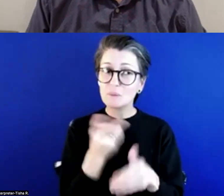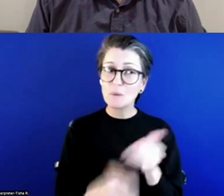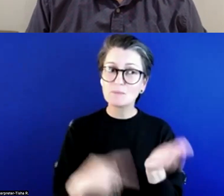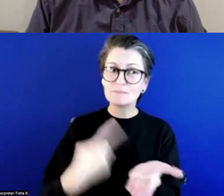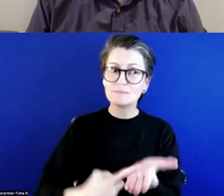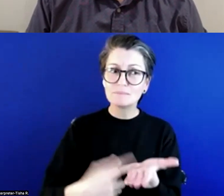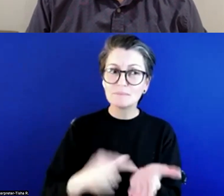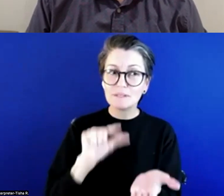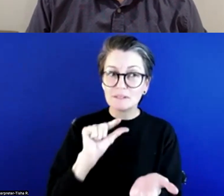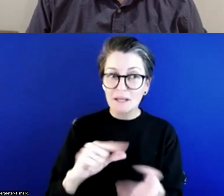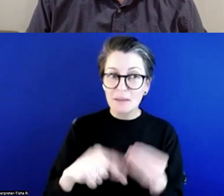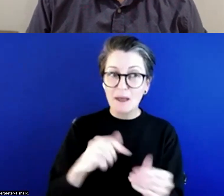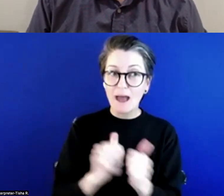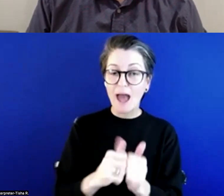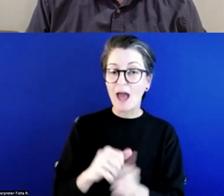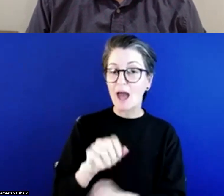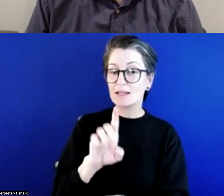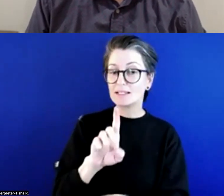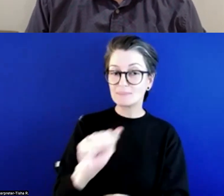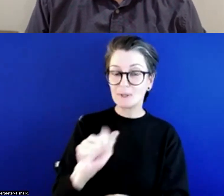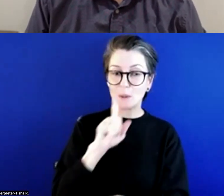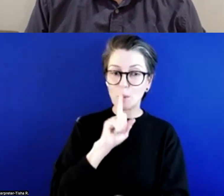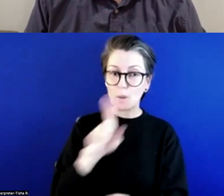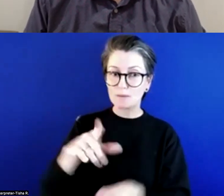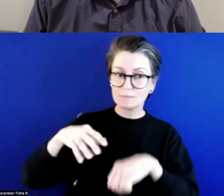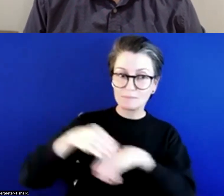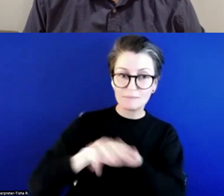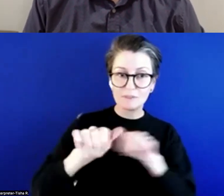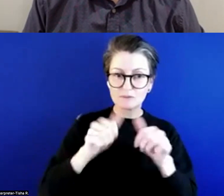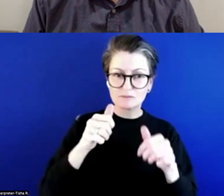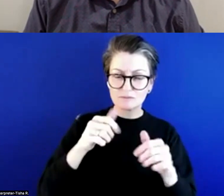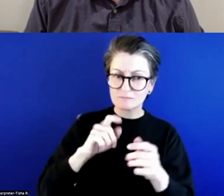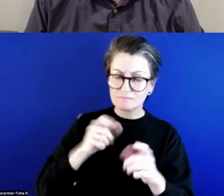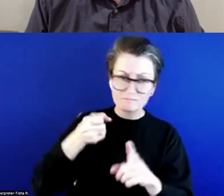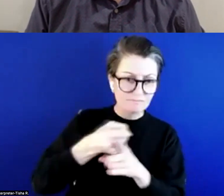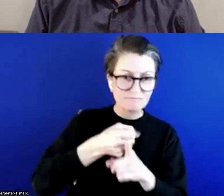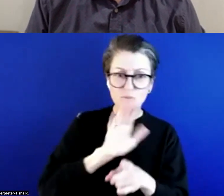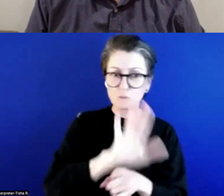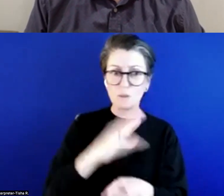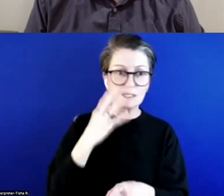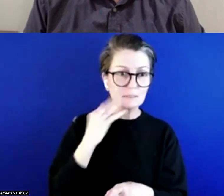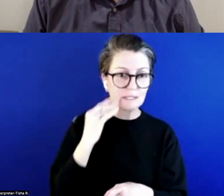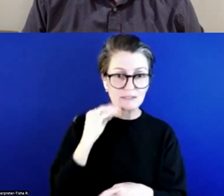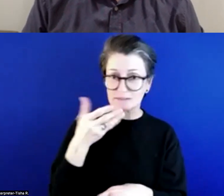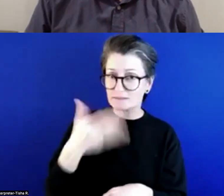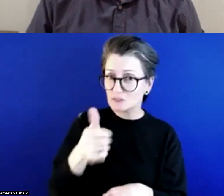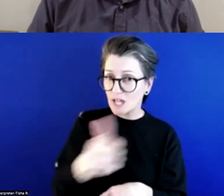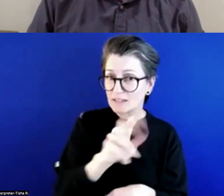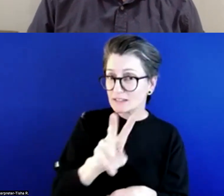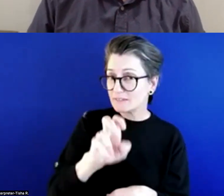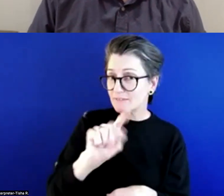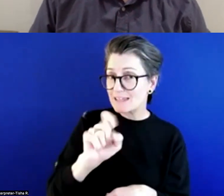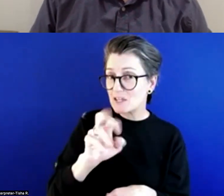how disability shaped your experience as a veteran, and also how being a veteran has shaped your